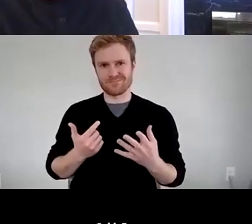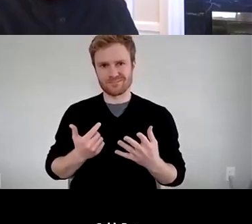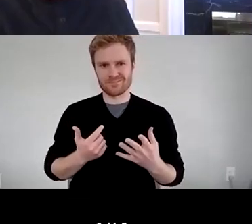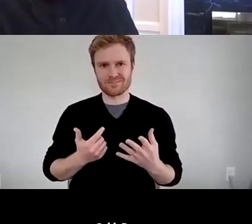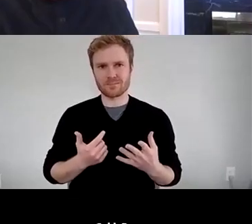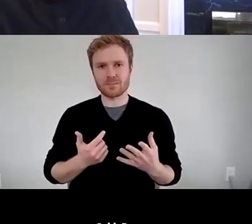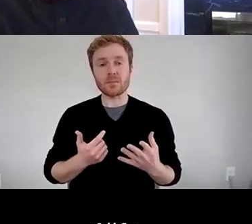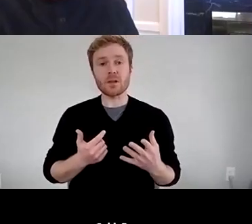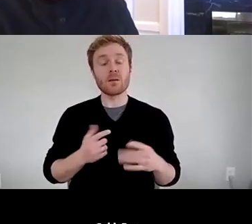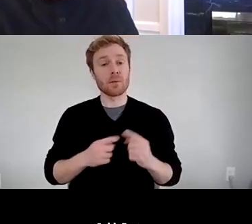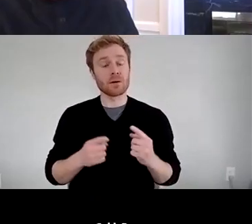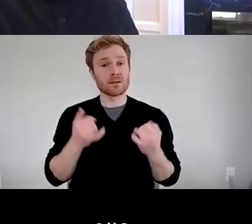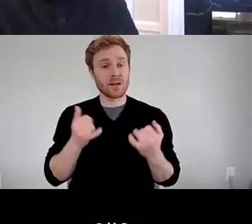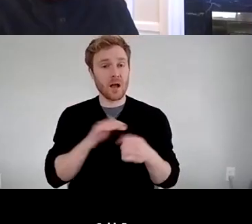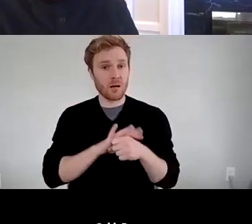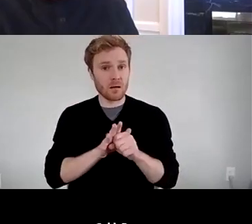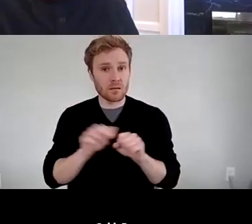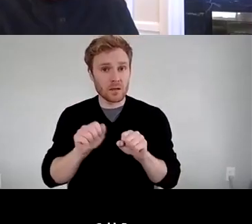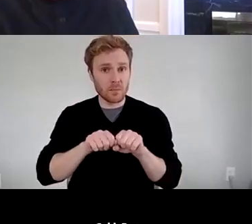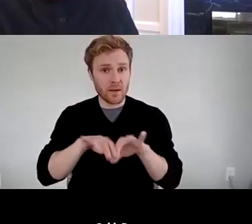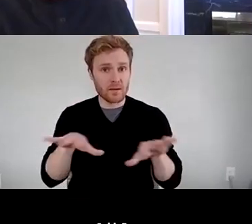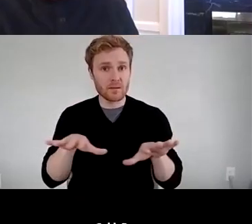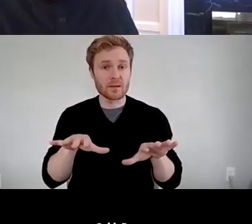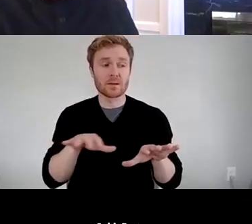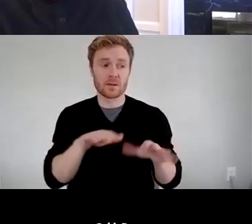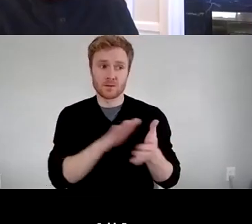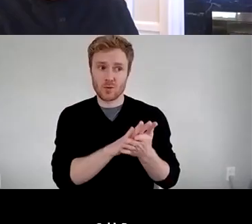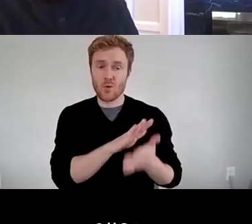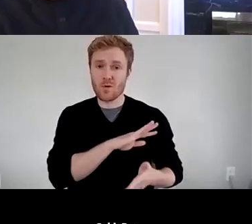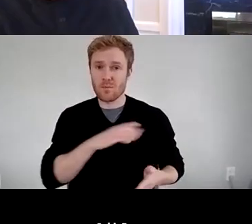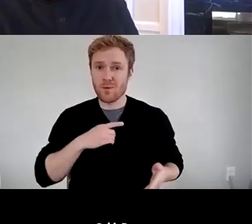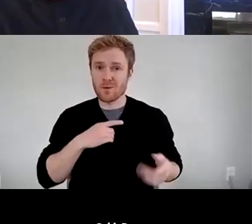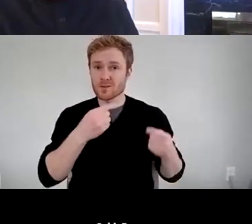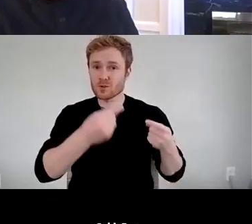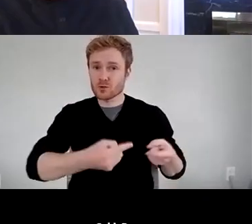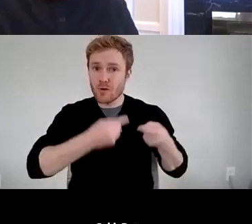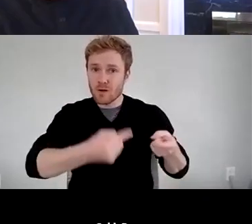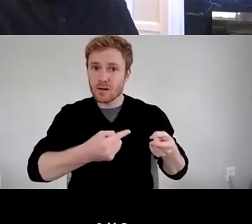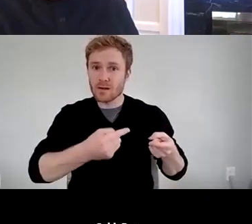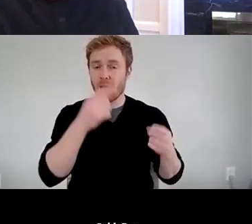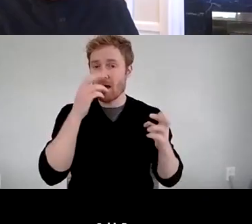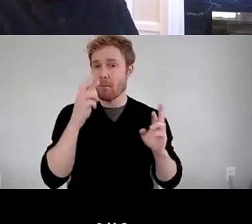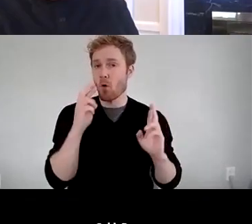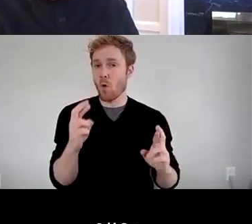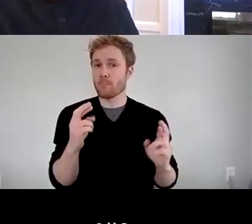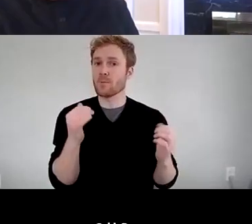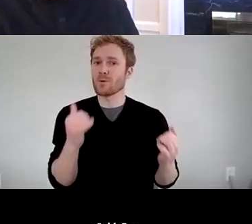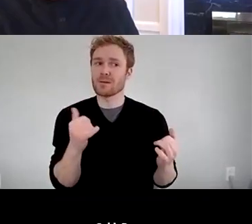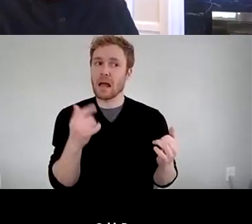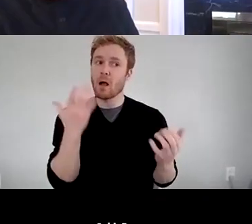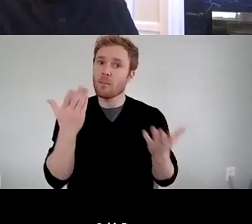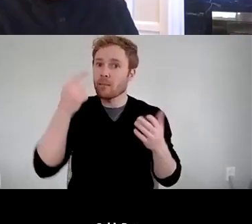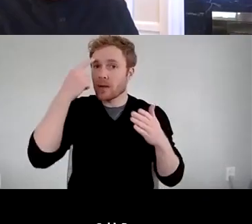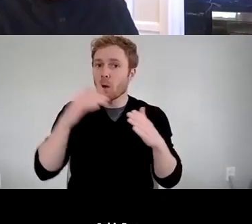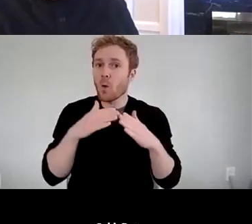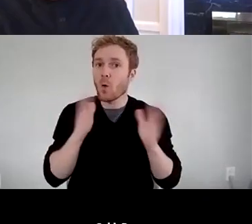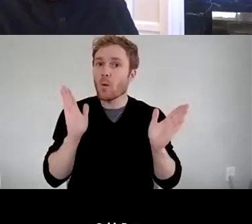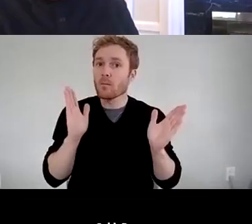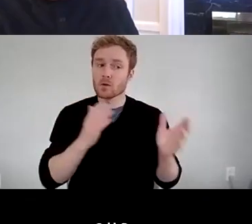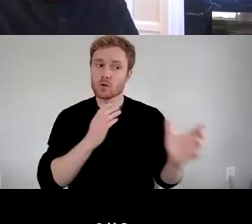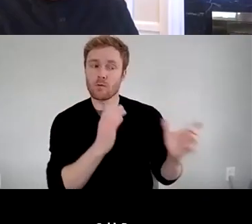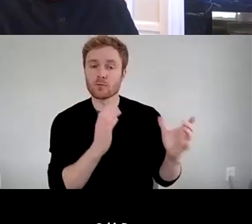think twice here, twice over there. However, there was concern that we were trying to impede on their sort of territory and